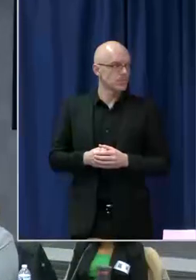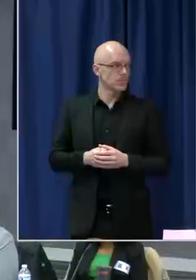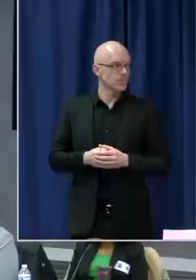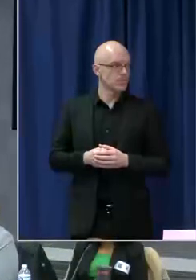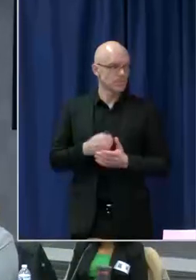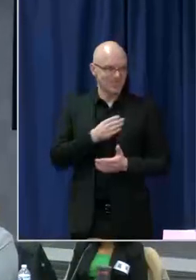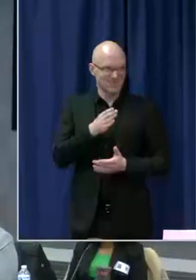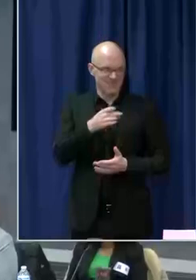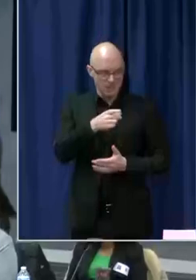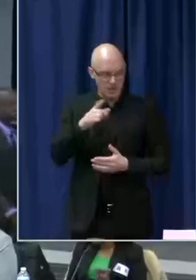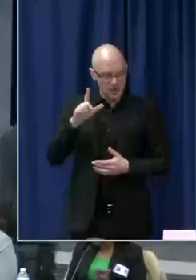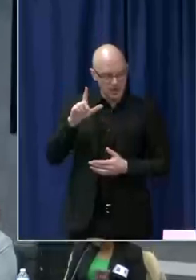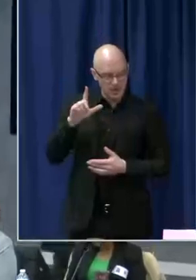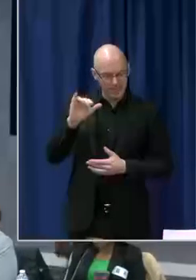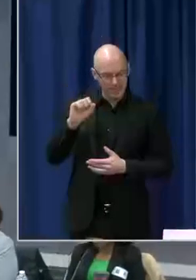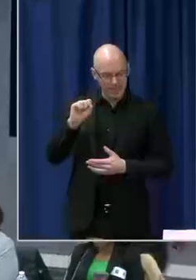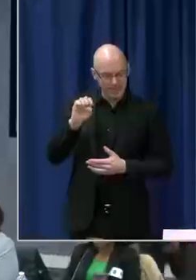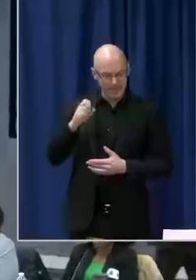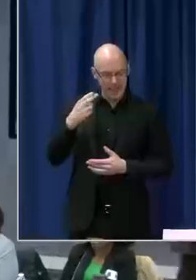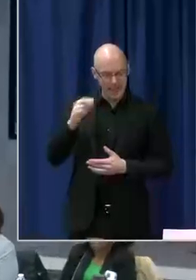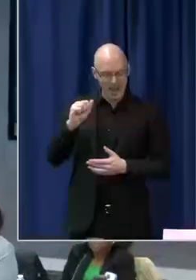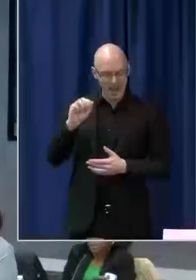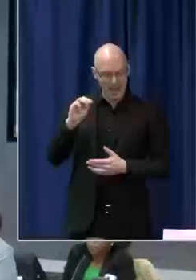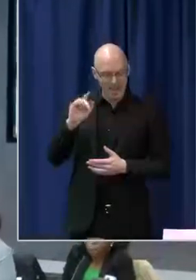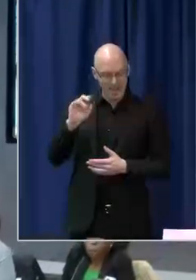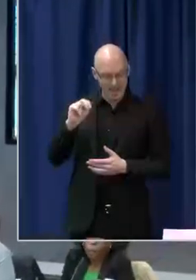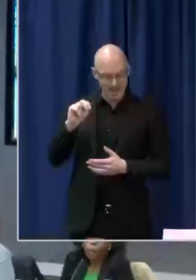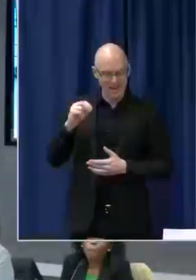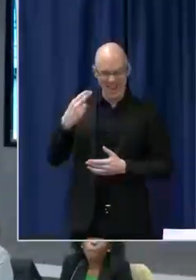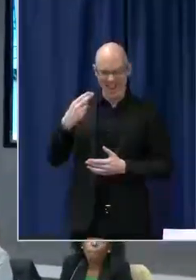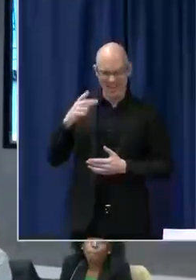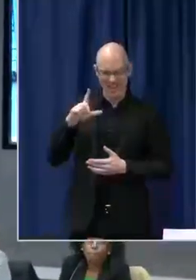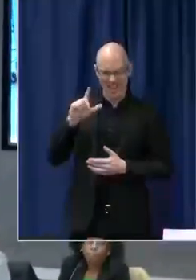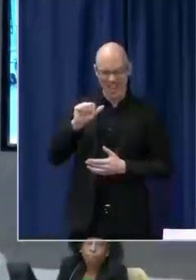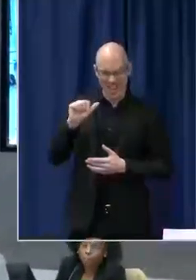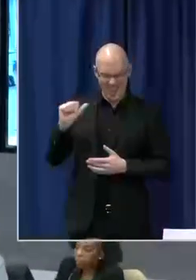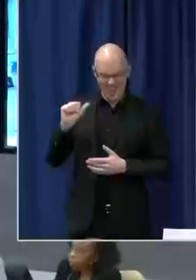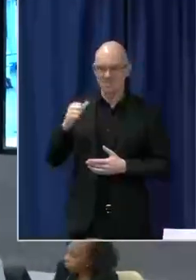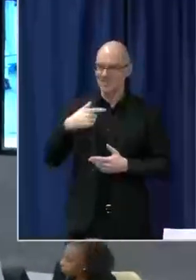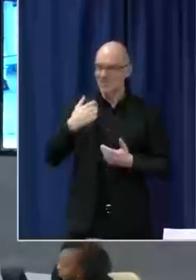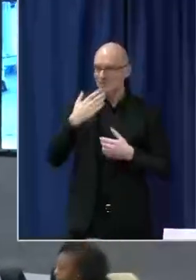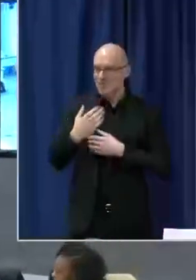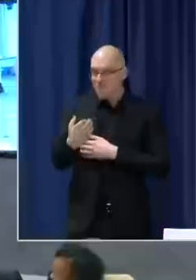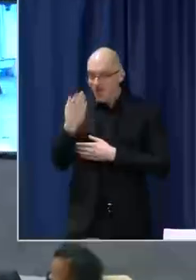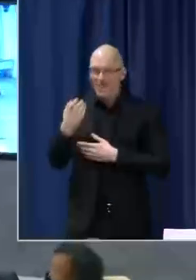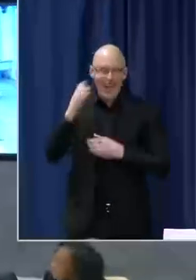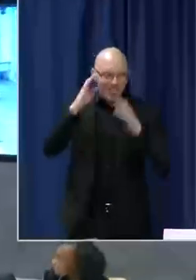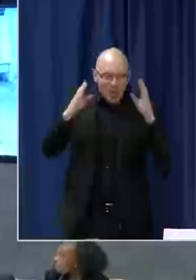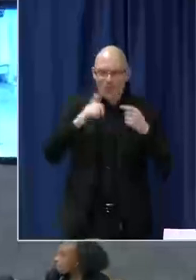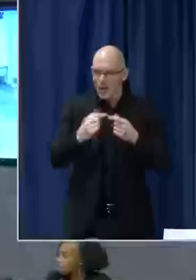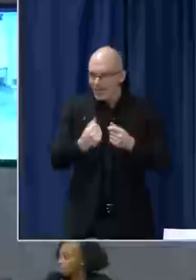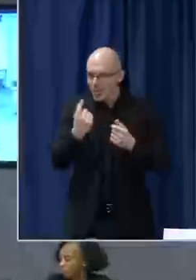Lisa Hamlin, Hearing Loss Association of America. And I just want to say hello and good morning to everyone, too.